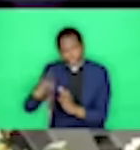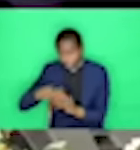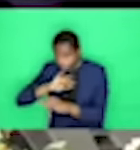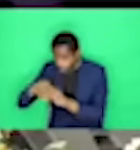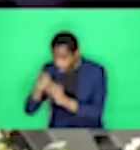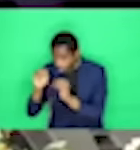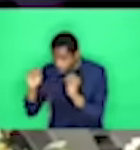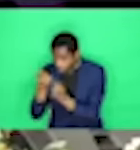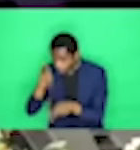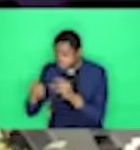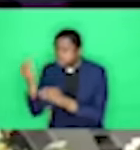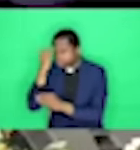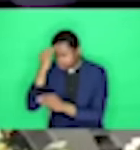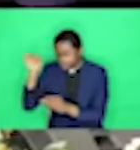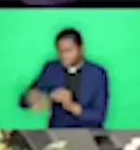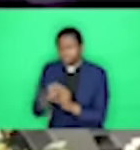development. See,